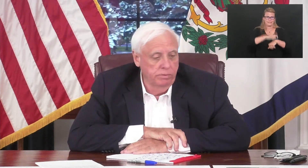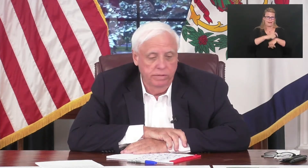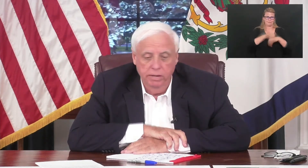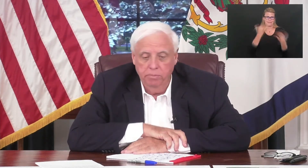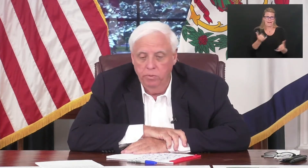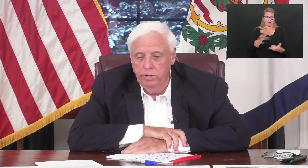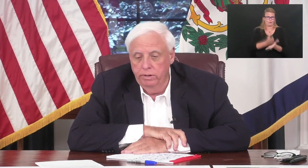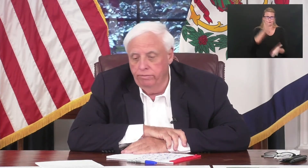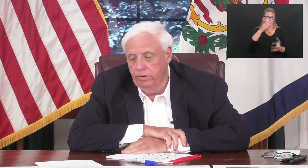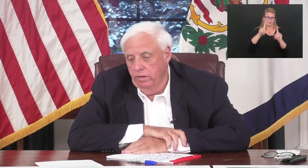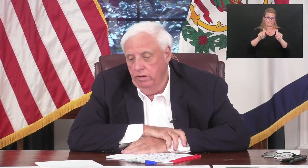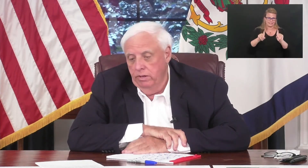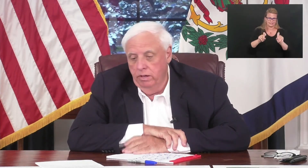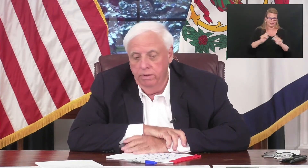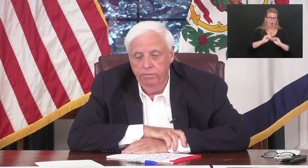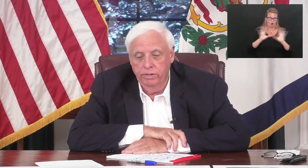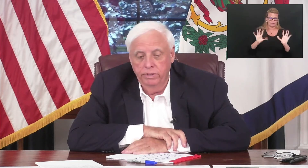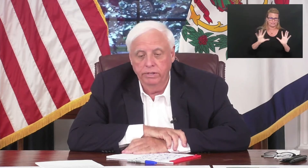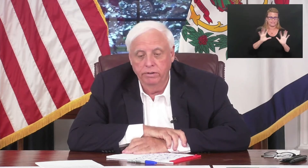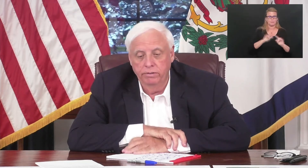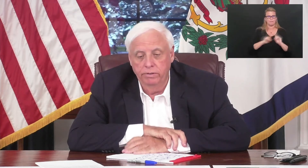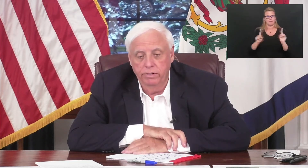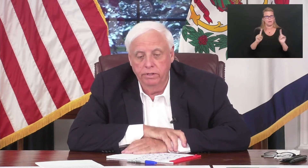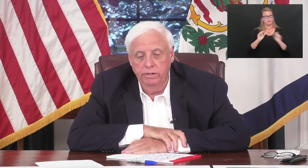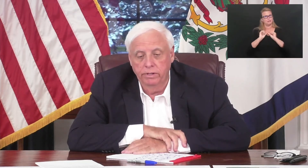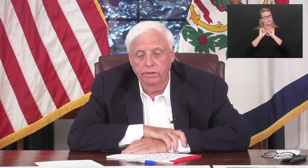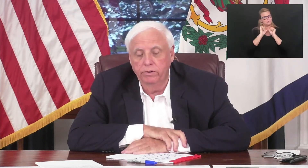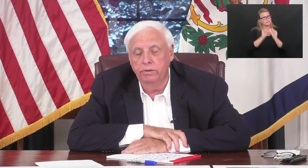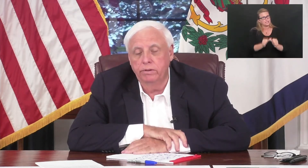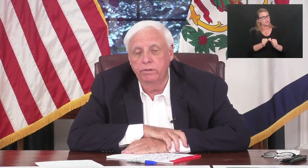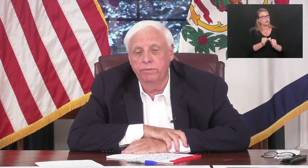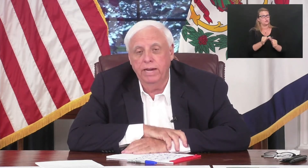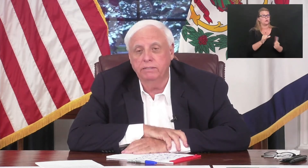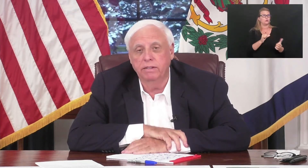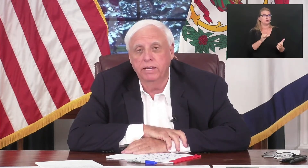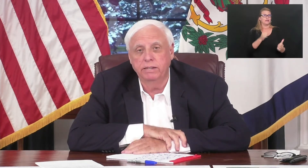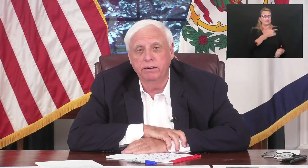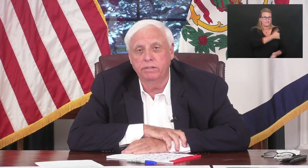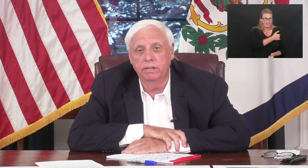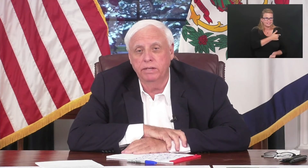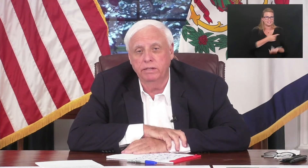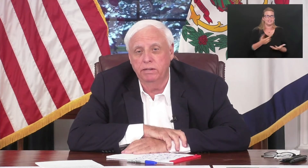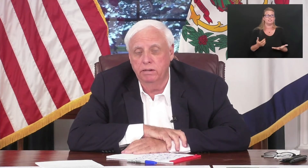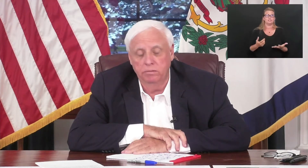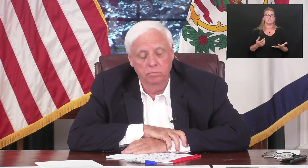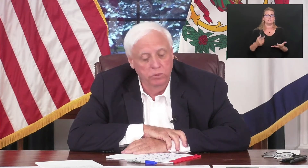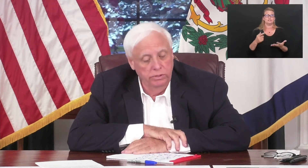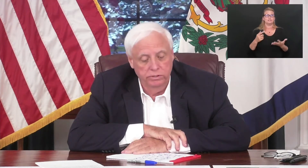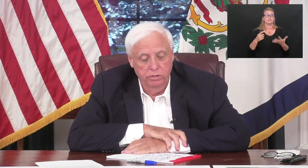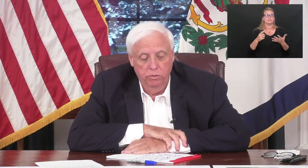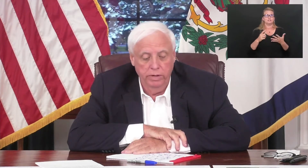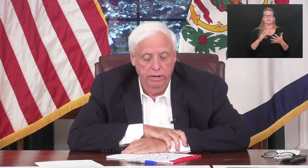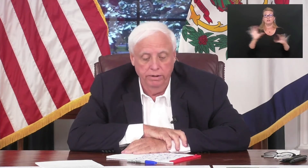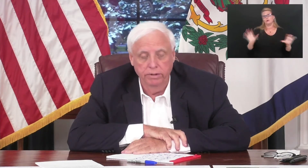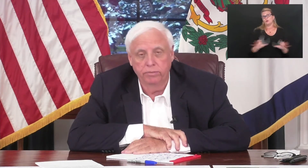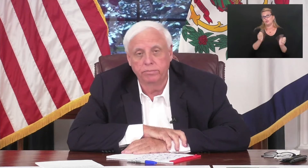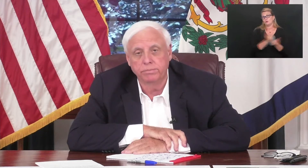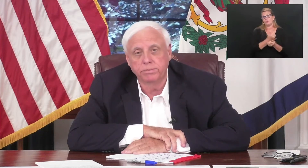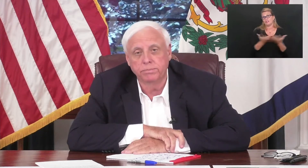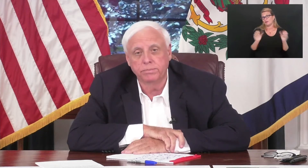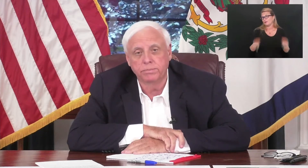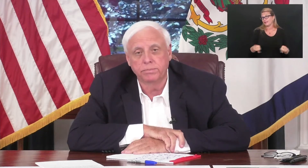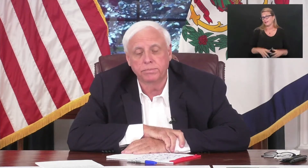From a standpoint of continue to vaccinate and everything, we'll just do what we got to do.